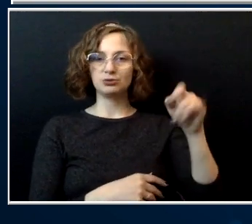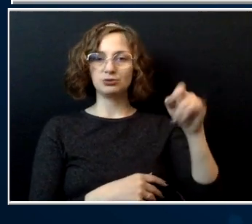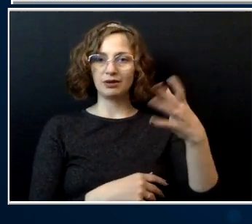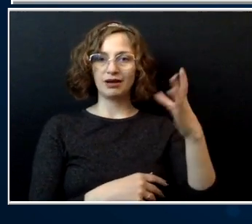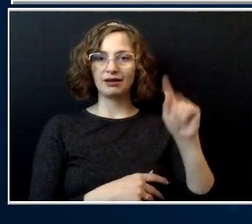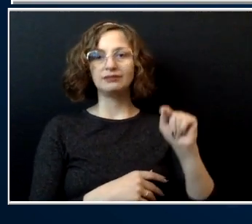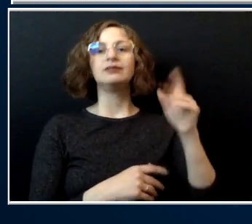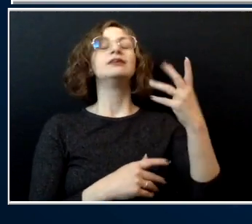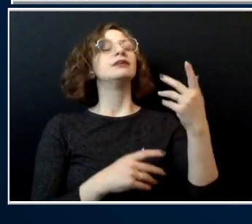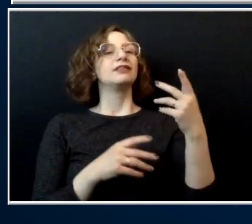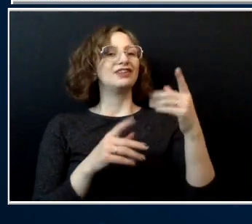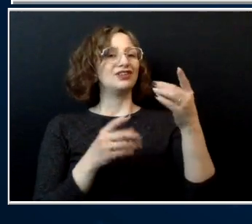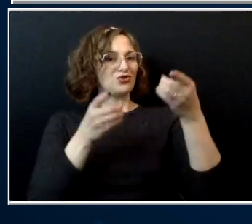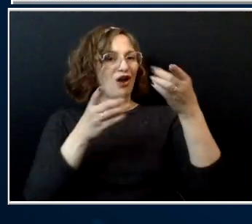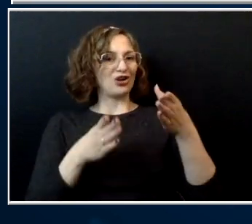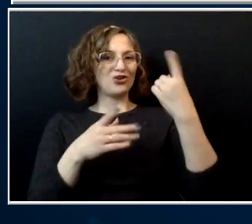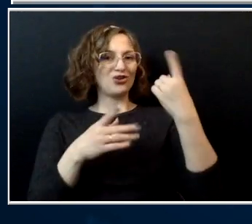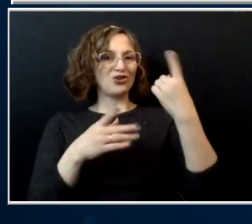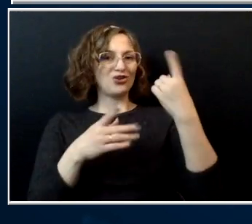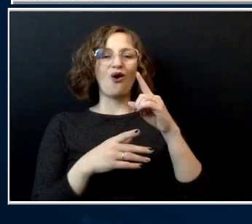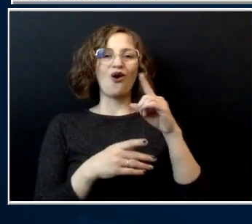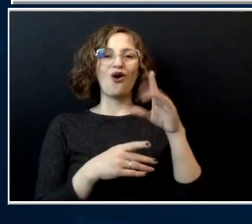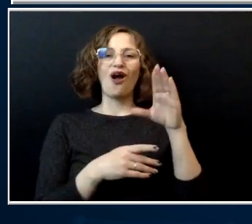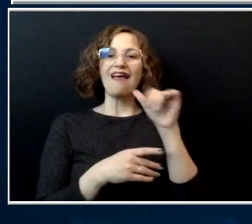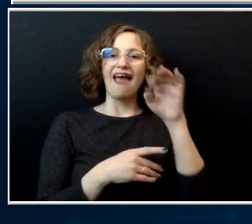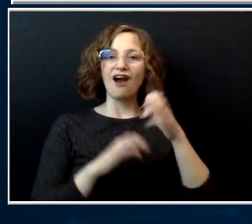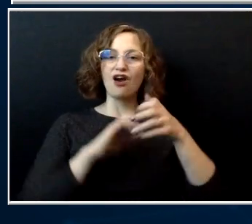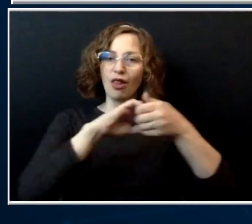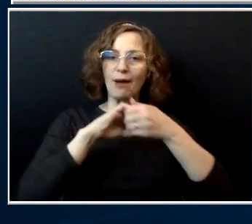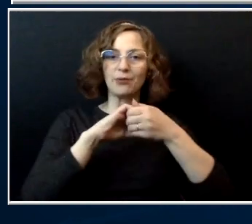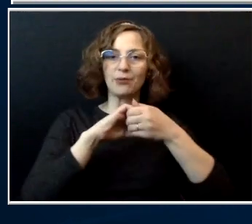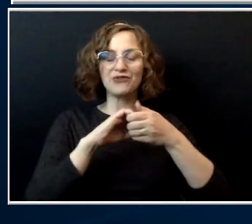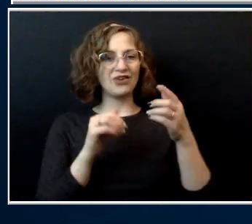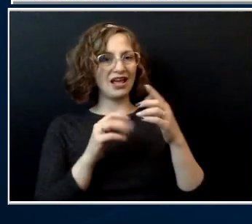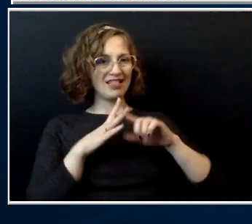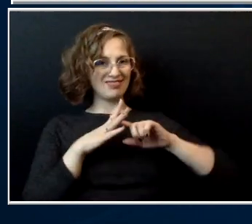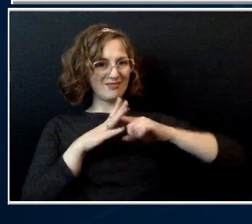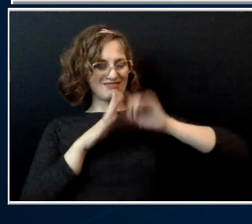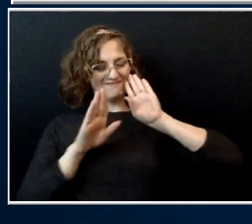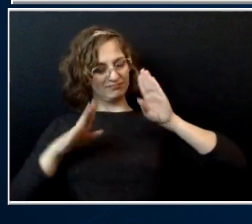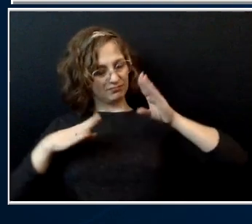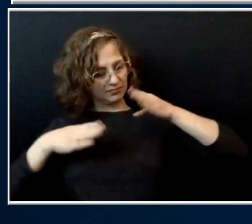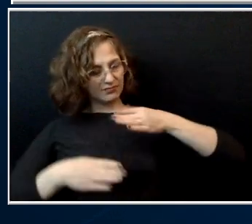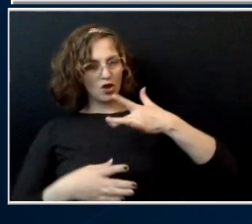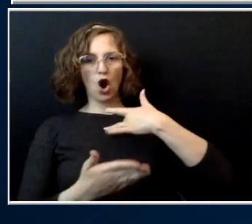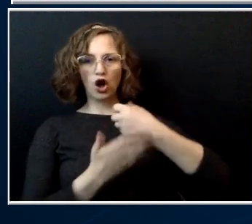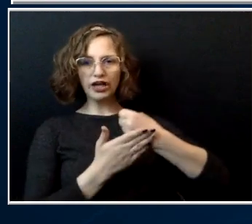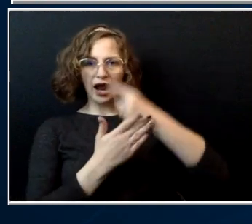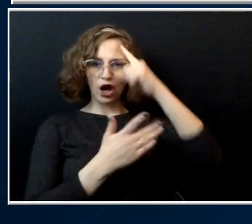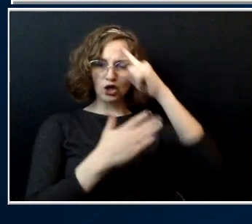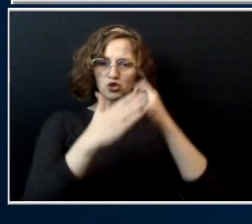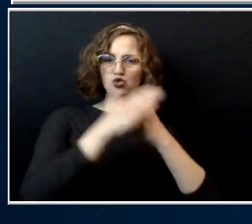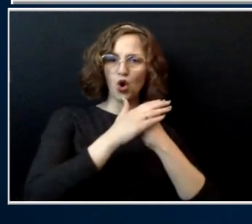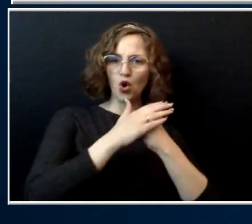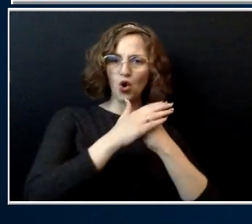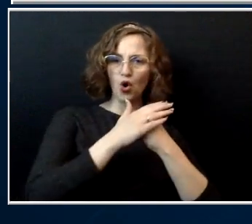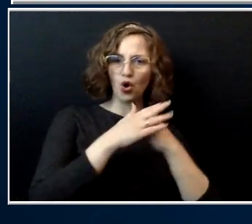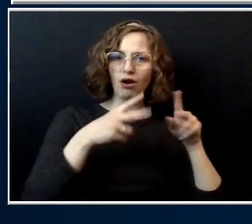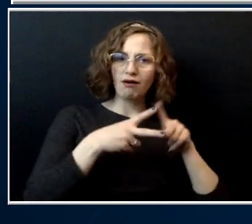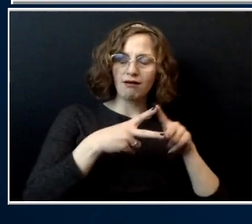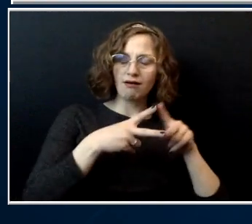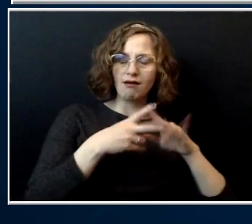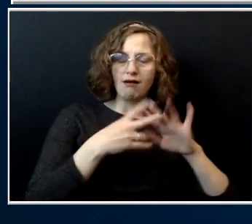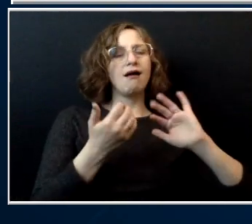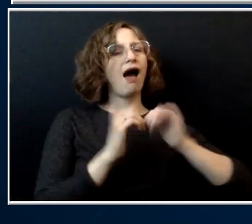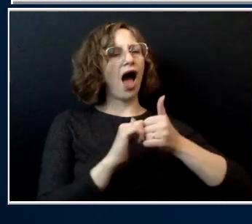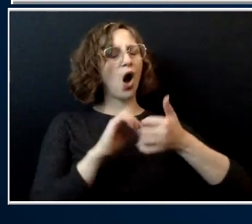Originally, the Care Collaborative was focused on heart attack and stroke. Jody, how did those collaboratives, the collaborative itself, address heart attack